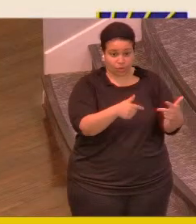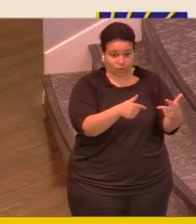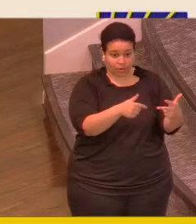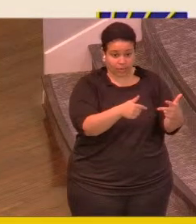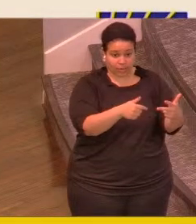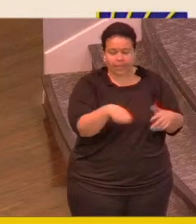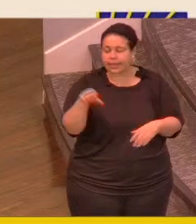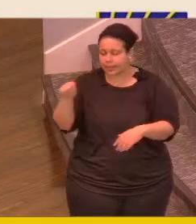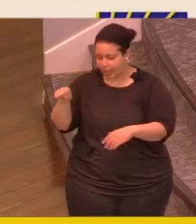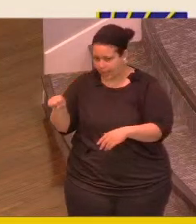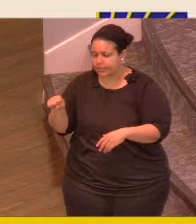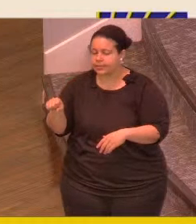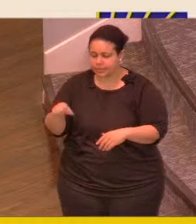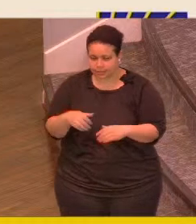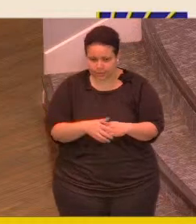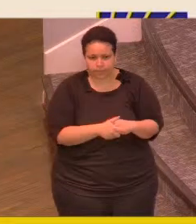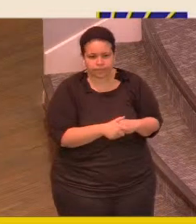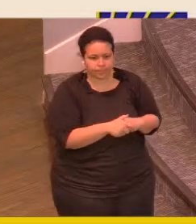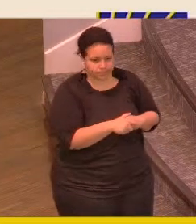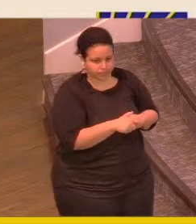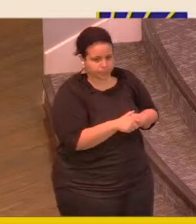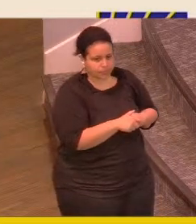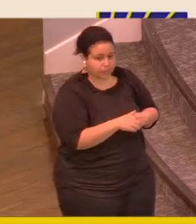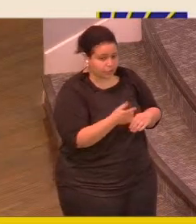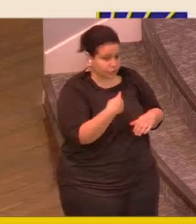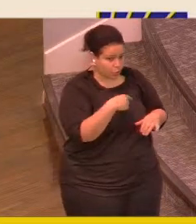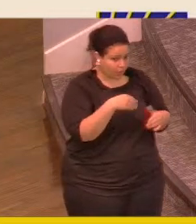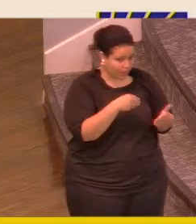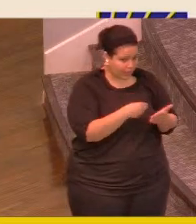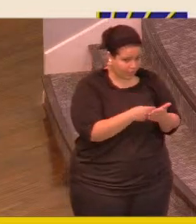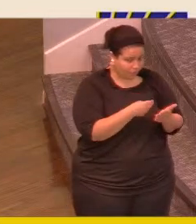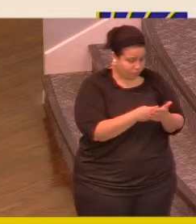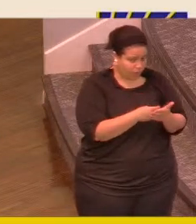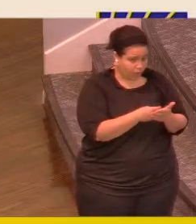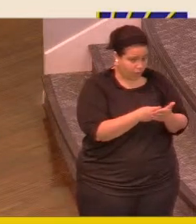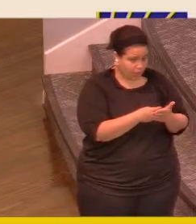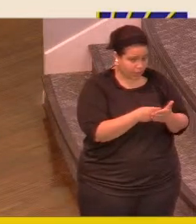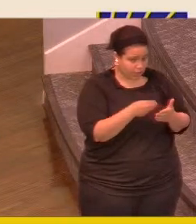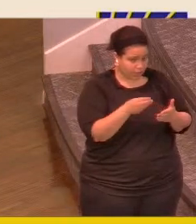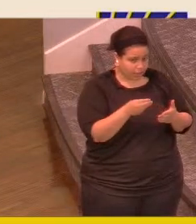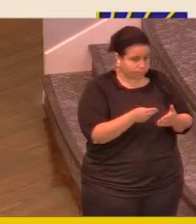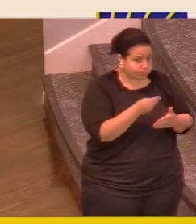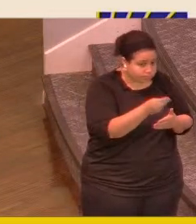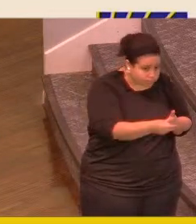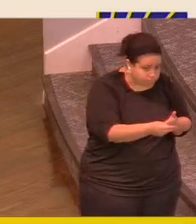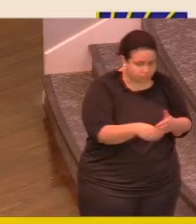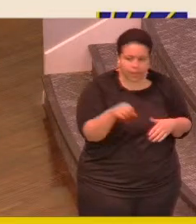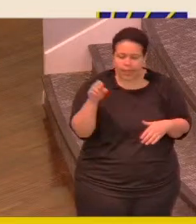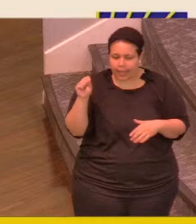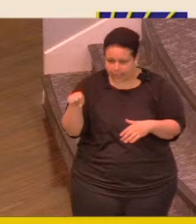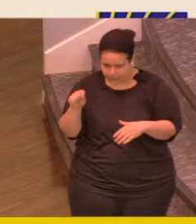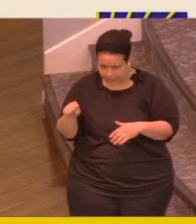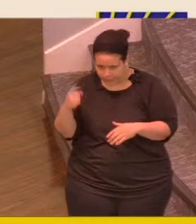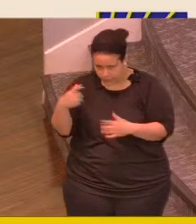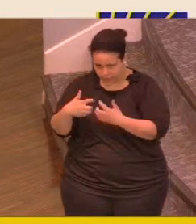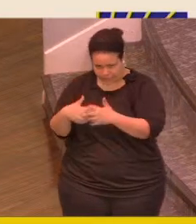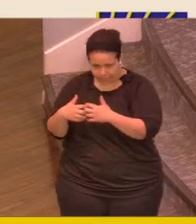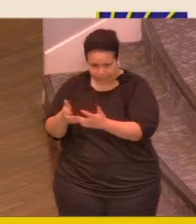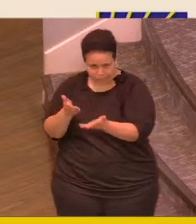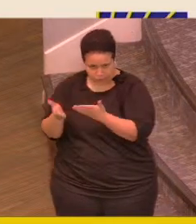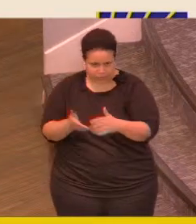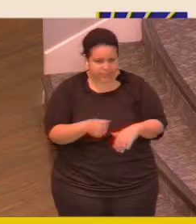So then we would just then absorb like we would do for plant services I or got you. whoever else, yes. That makes sense. Okay, Thank